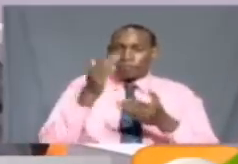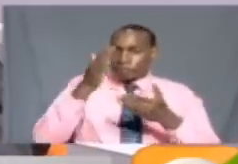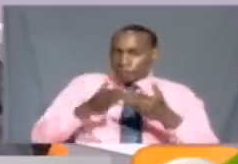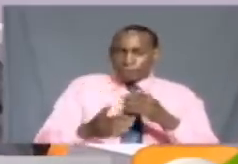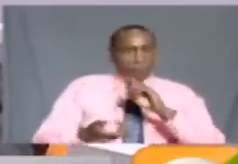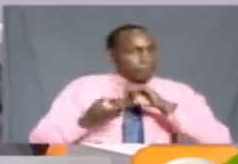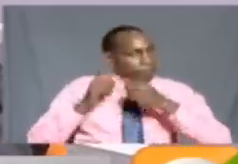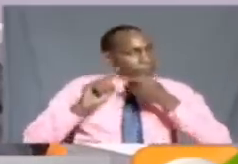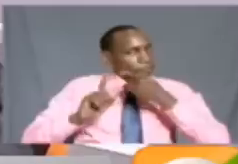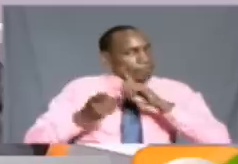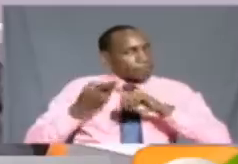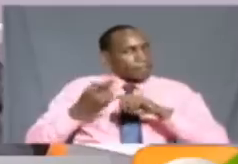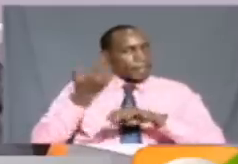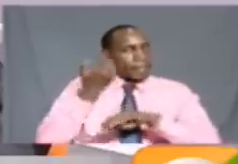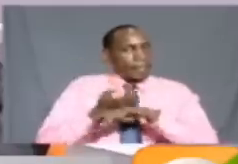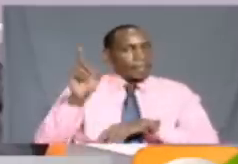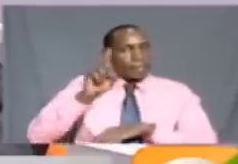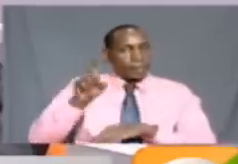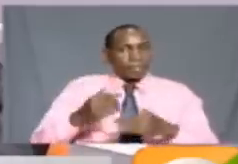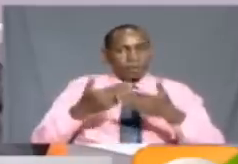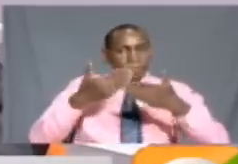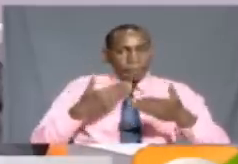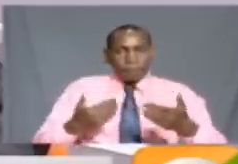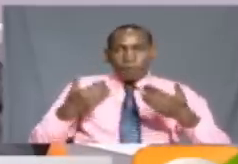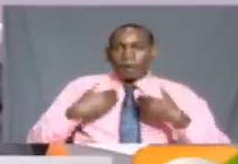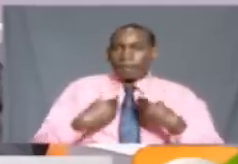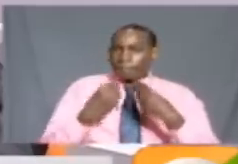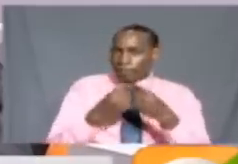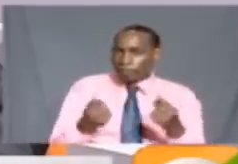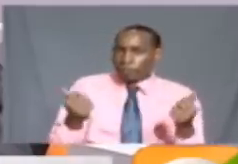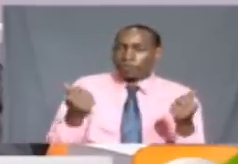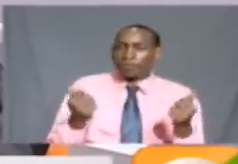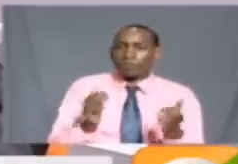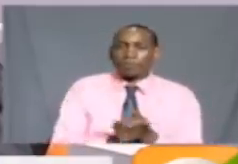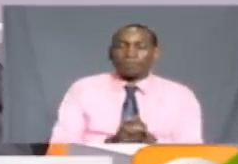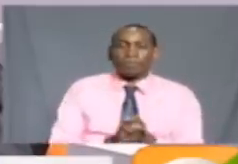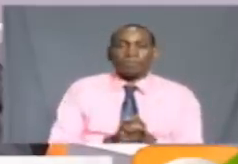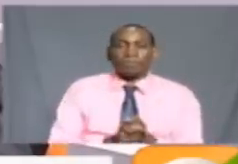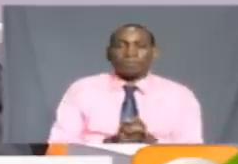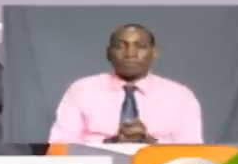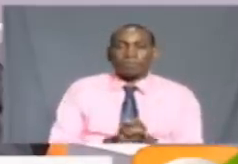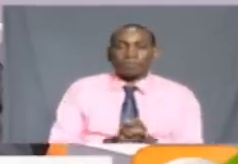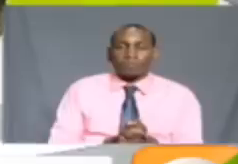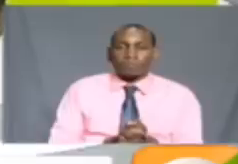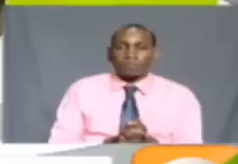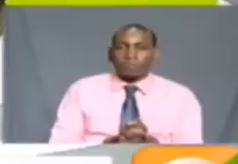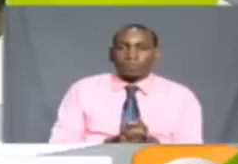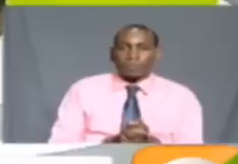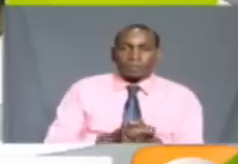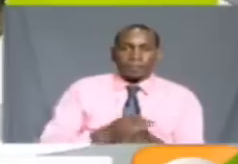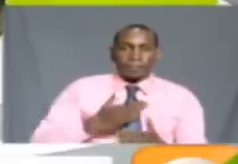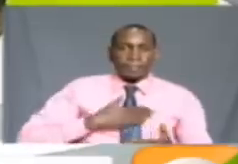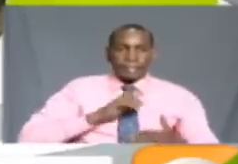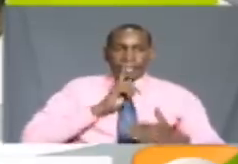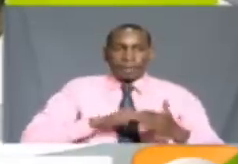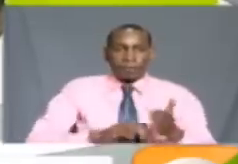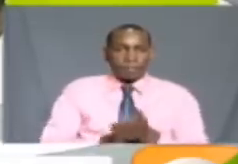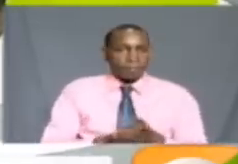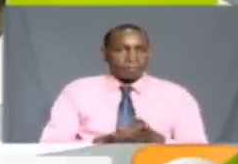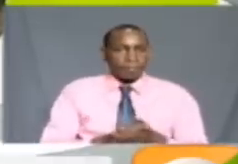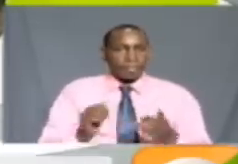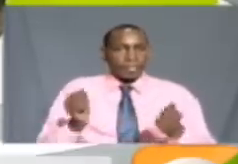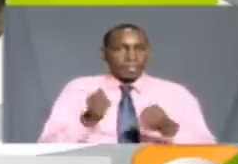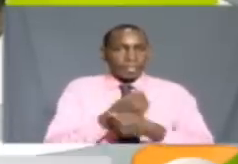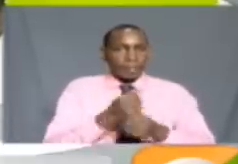ourselves the hard questions before we can actually find solutions to them. Okay. Mm. I'll say that, first of all, we cannot choose the law